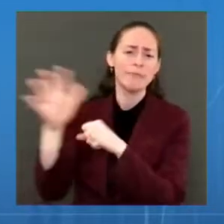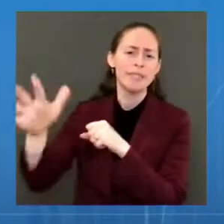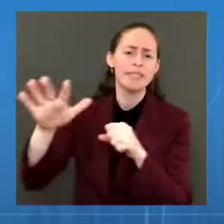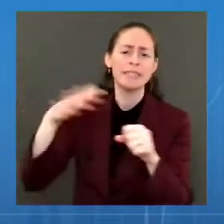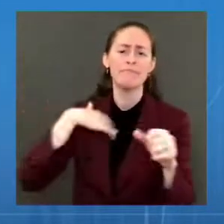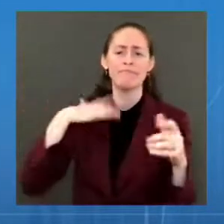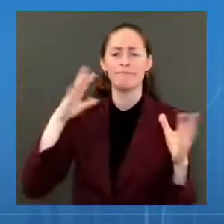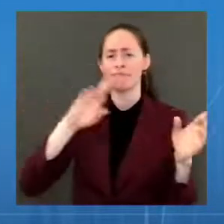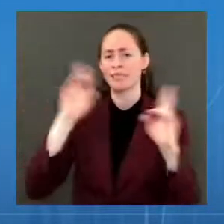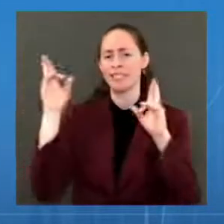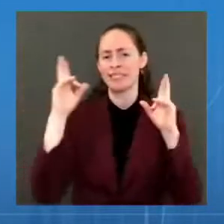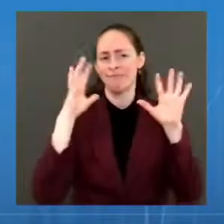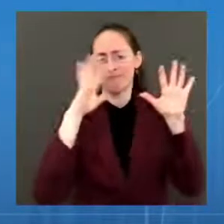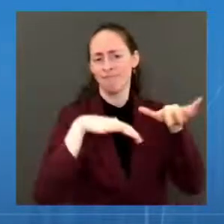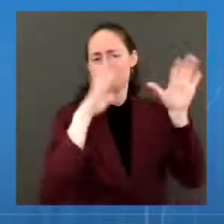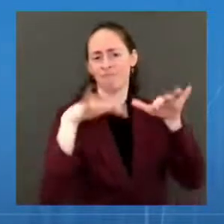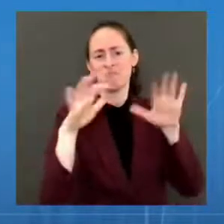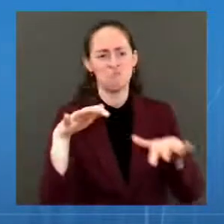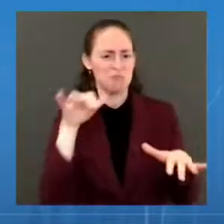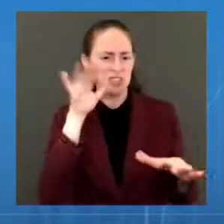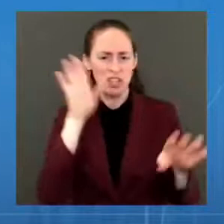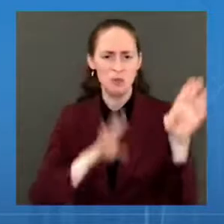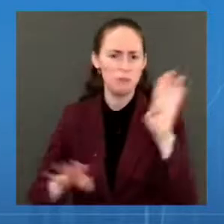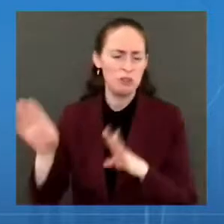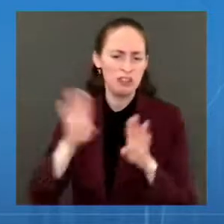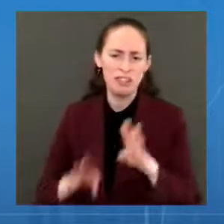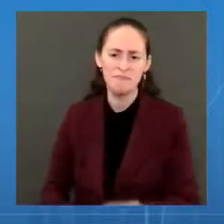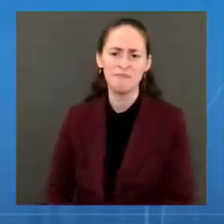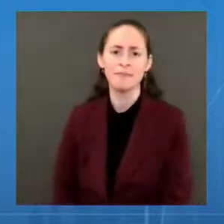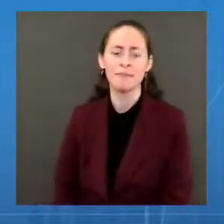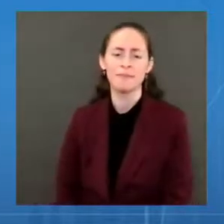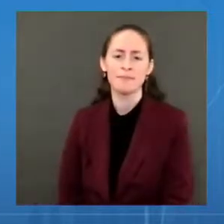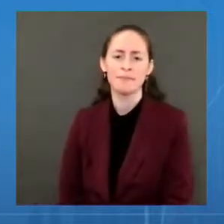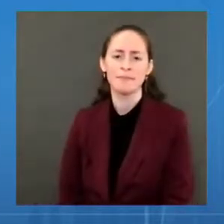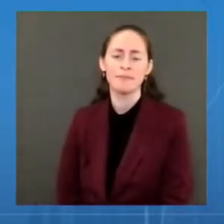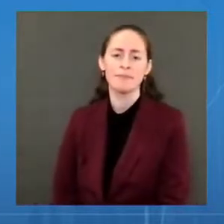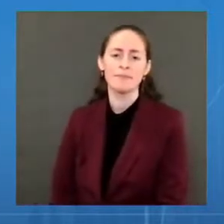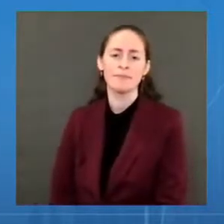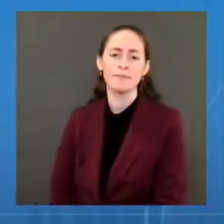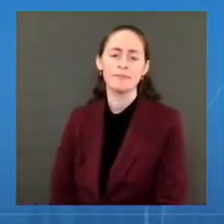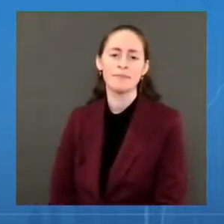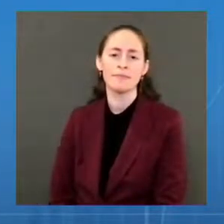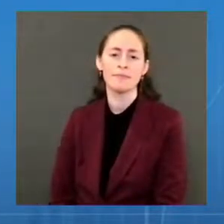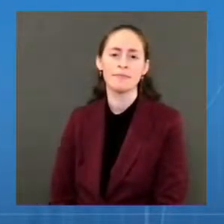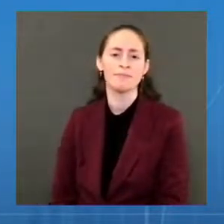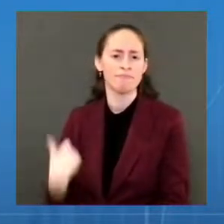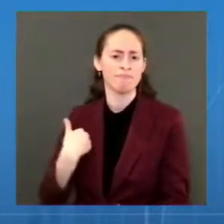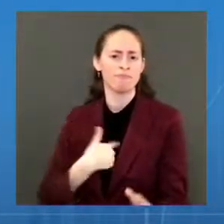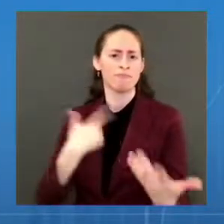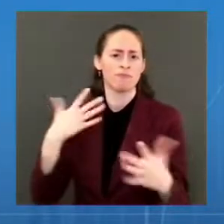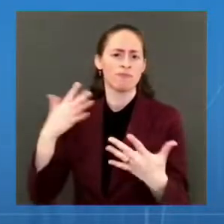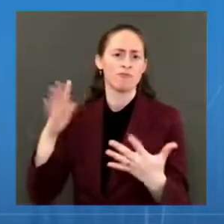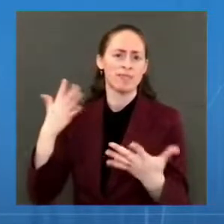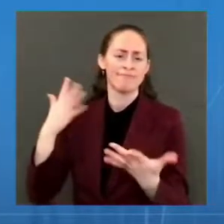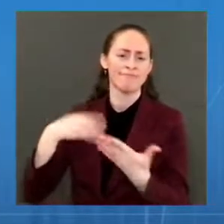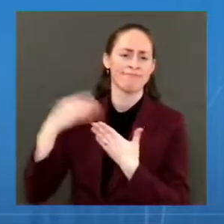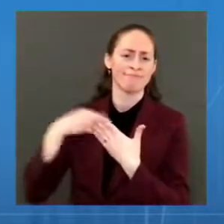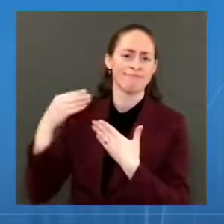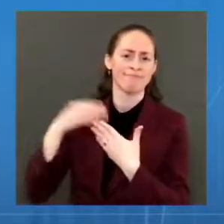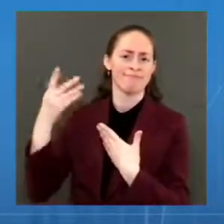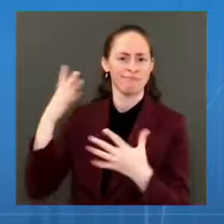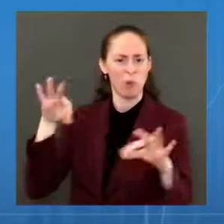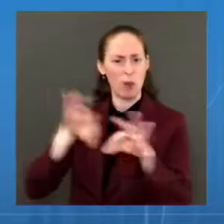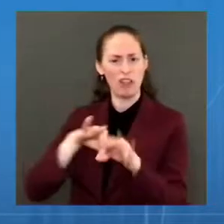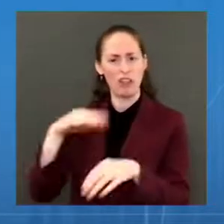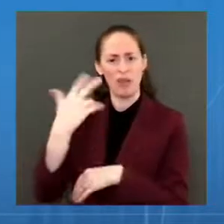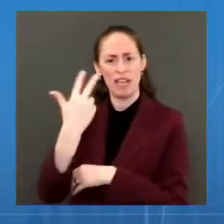of the holidays. We've made significant investments across the last few months, $3 billion in rapid testing in